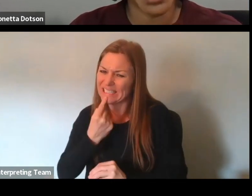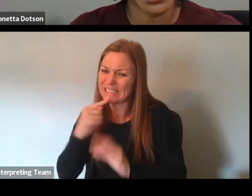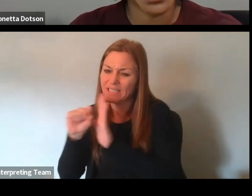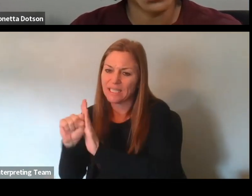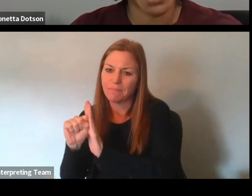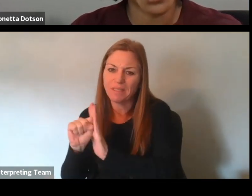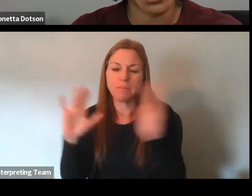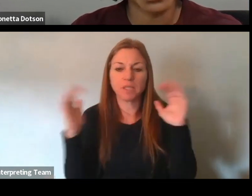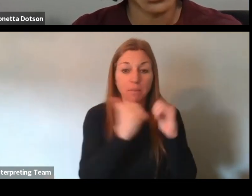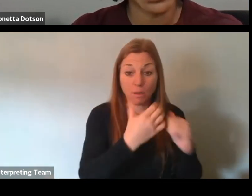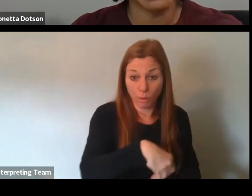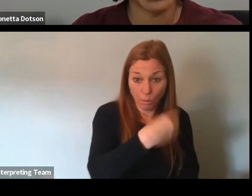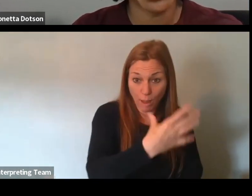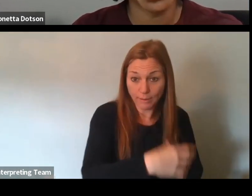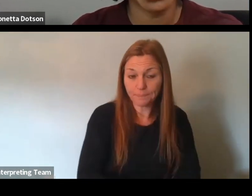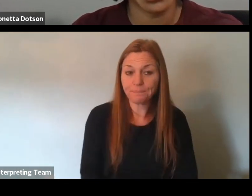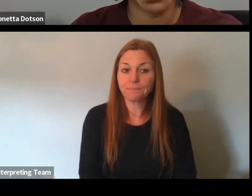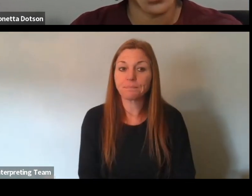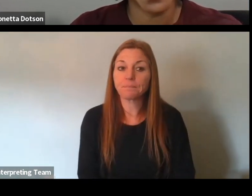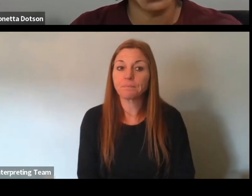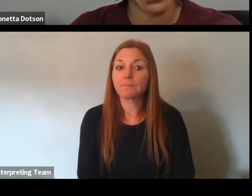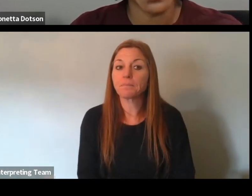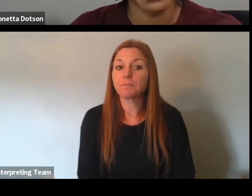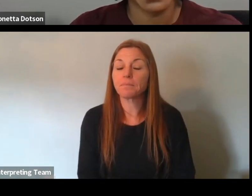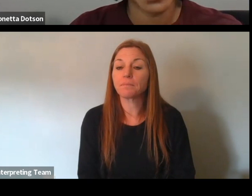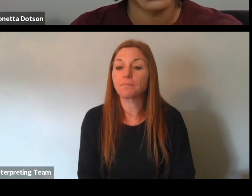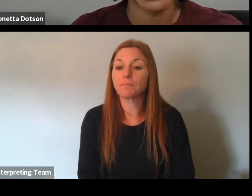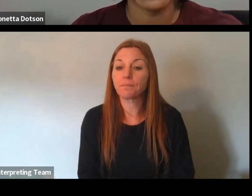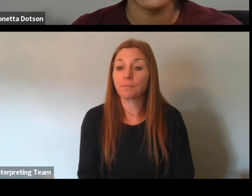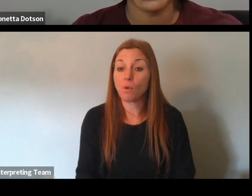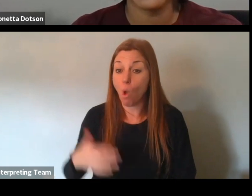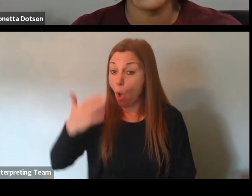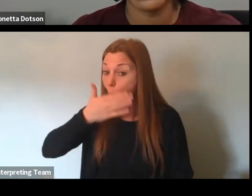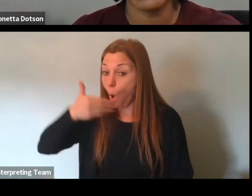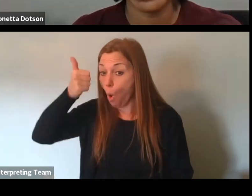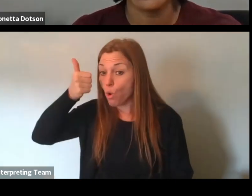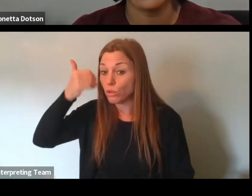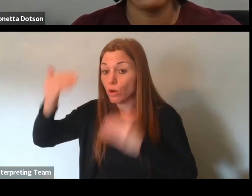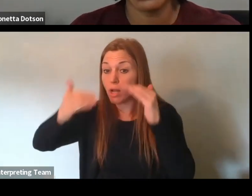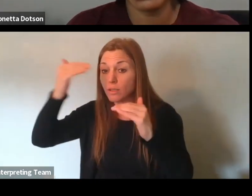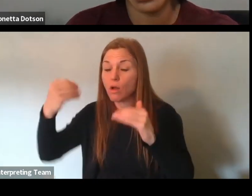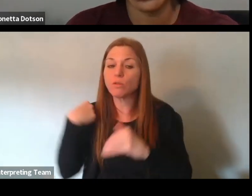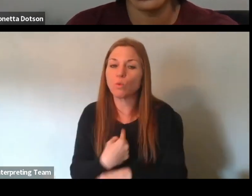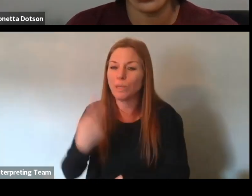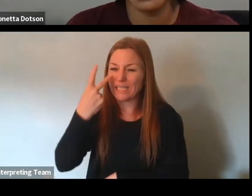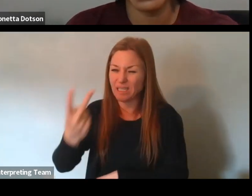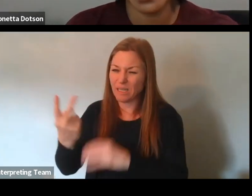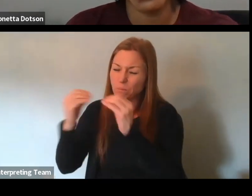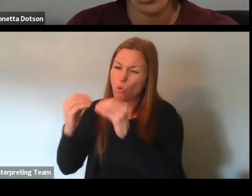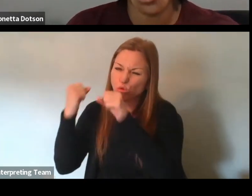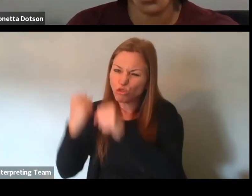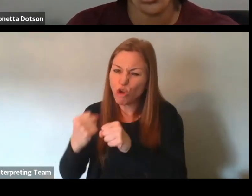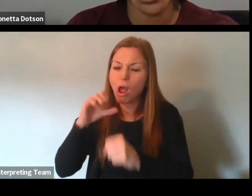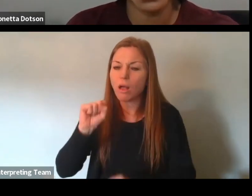higher prevalence of what is sometimes called subthreshold depressive symptoms. That means you have symptoms